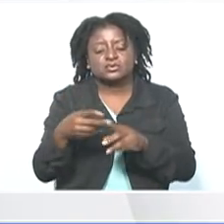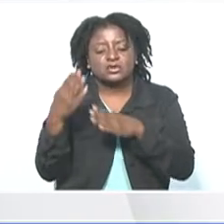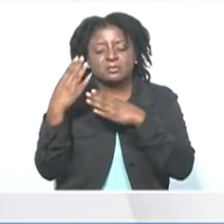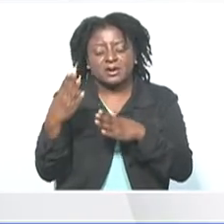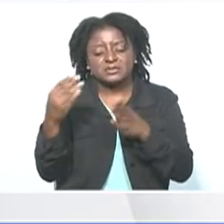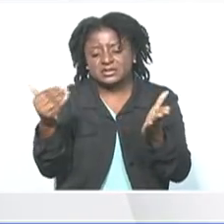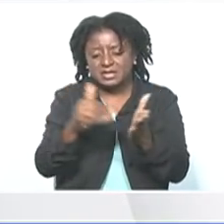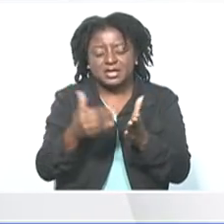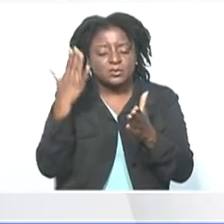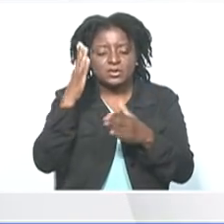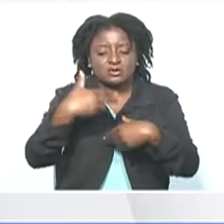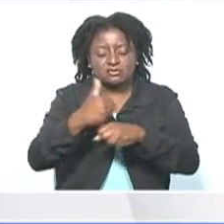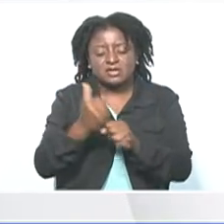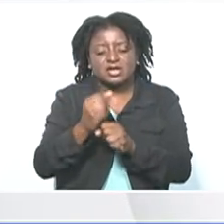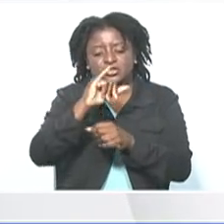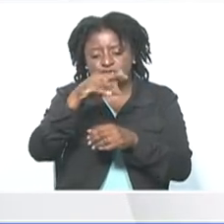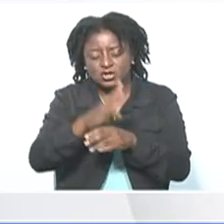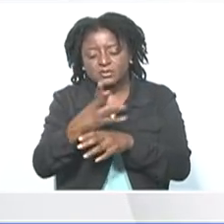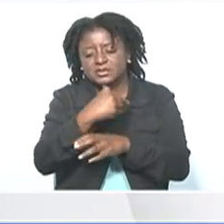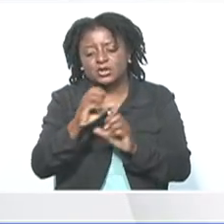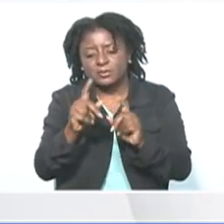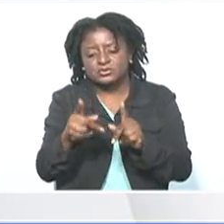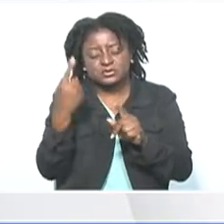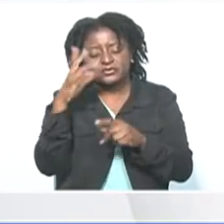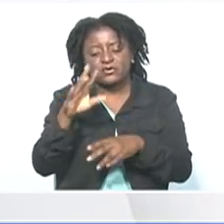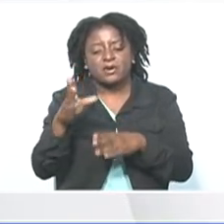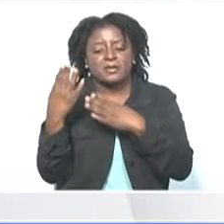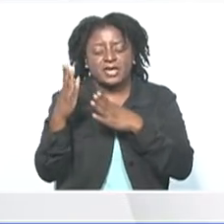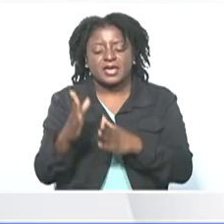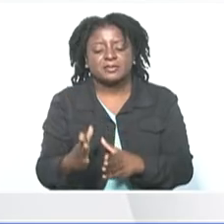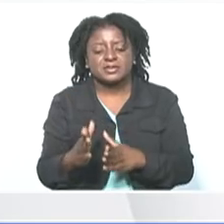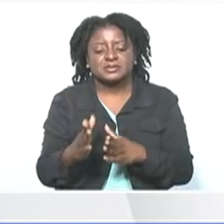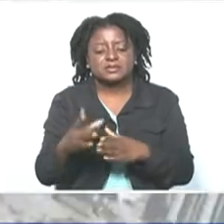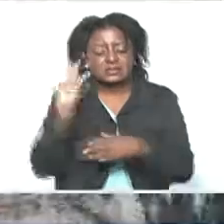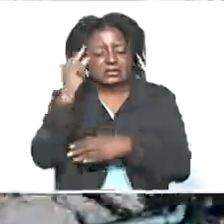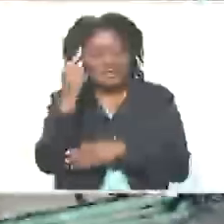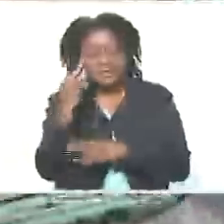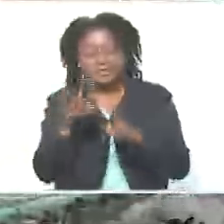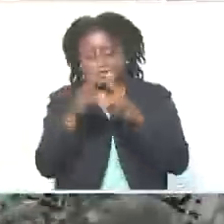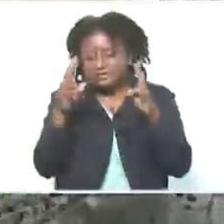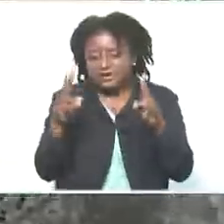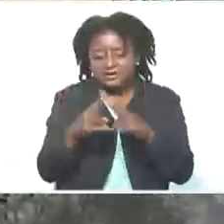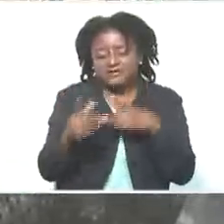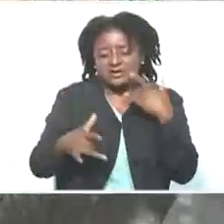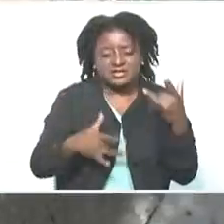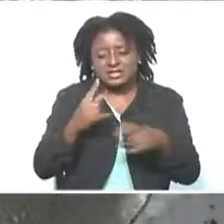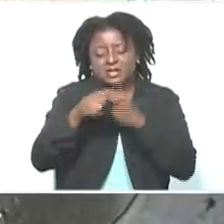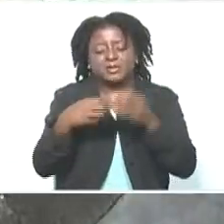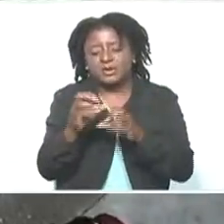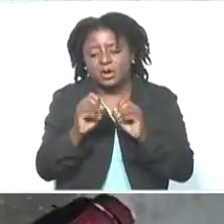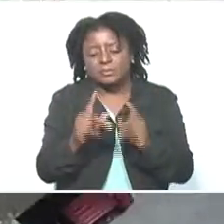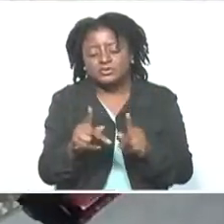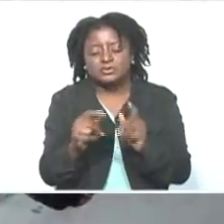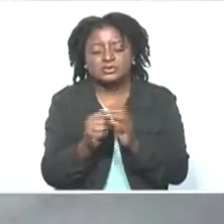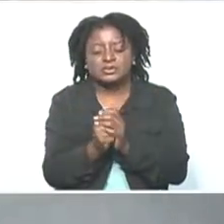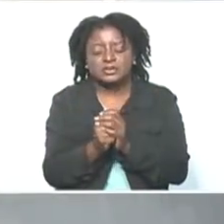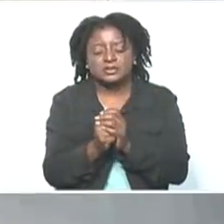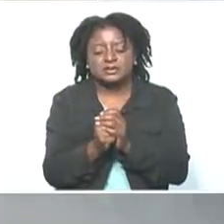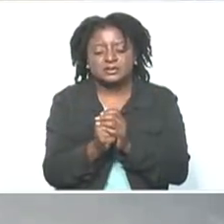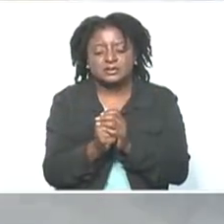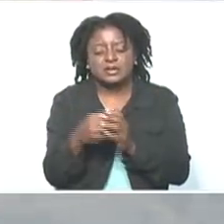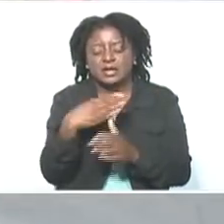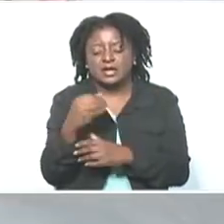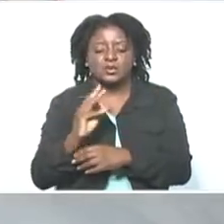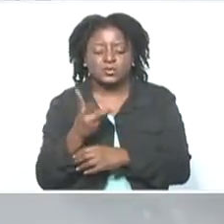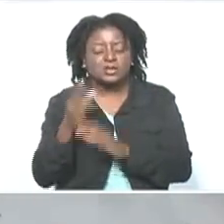going to create jobs and opportunities for Bahamians. So the government is very, very excited about the opportunity, and